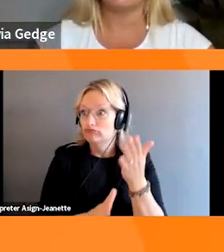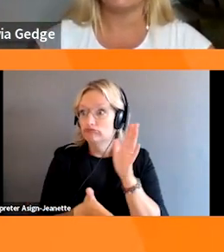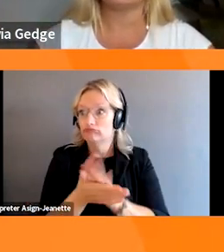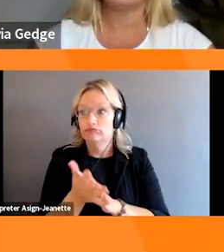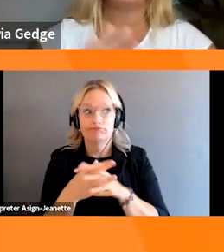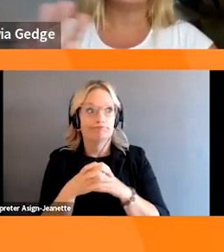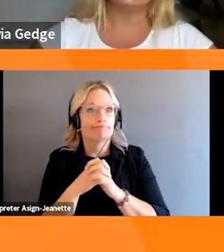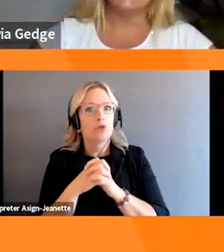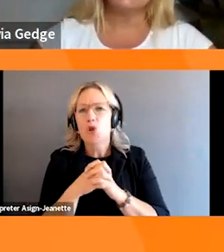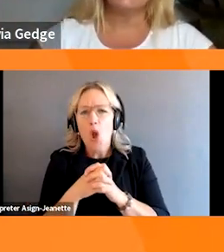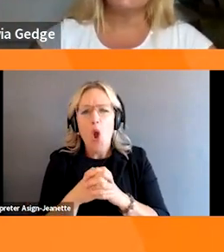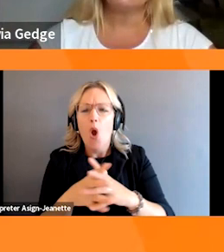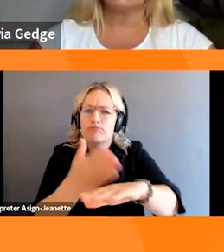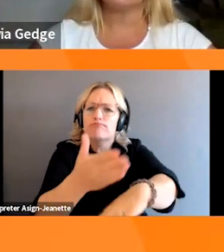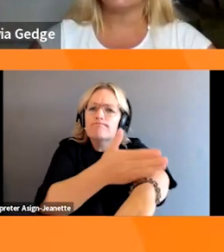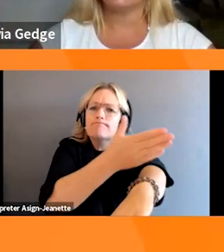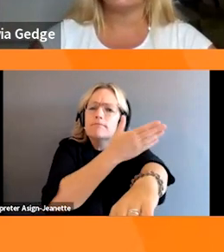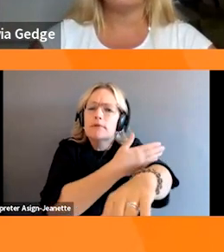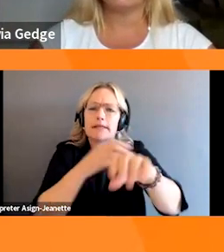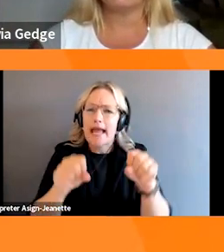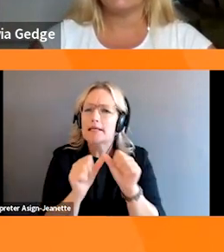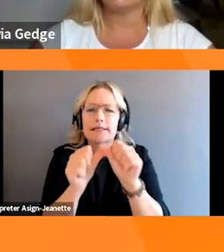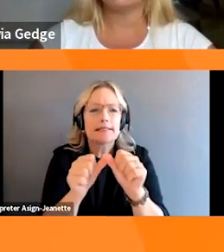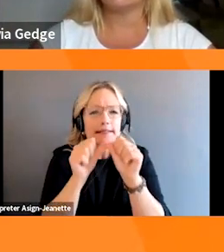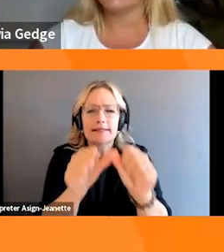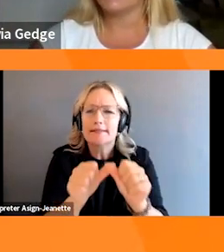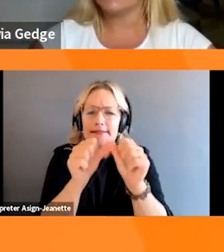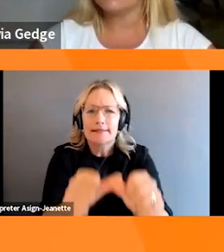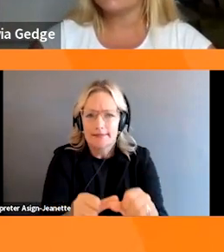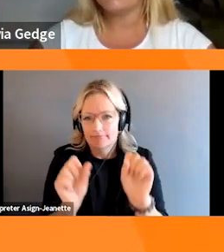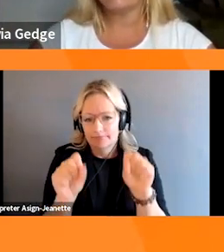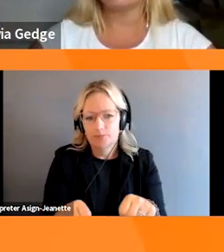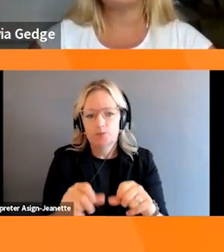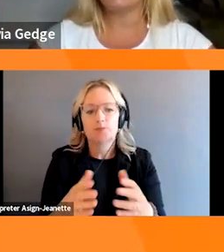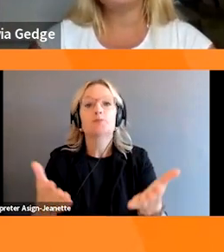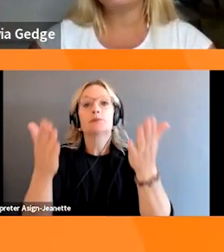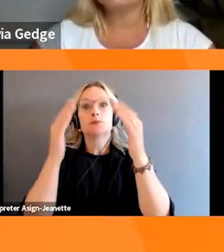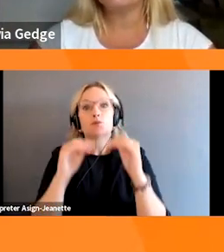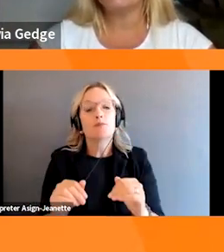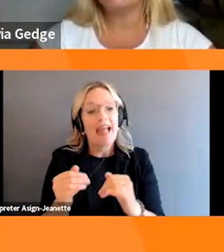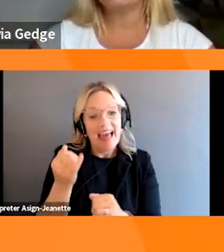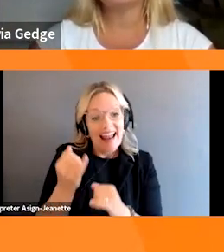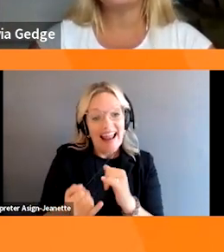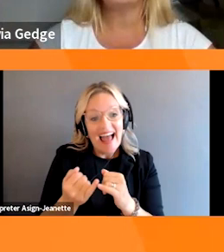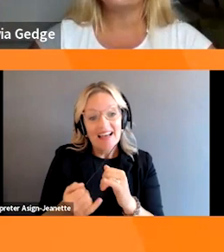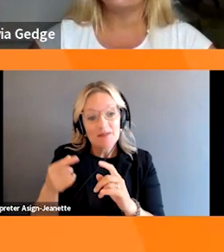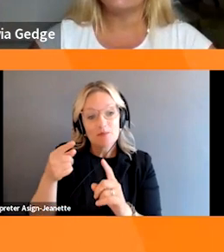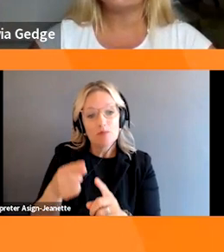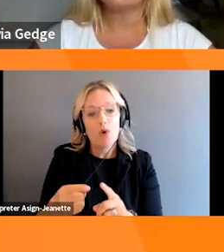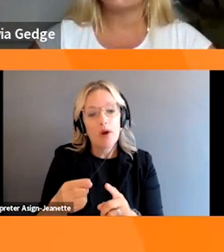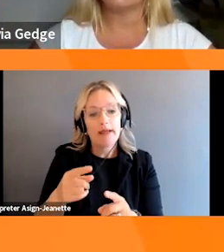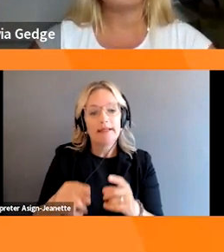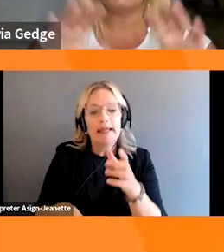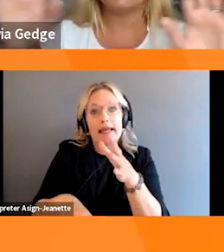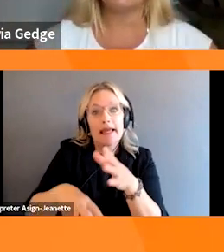adding impact. And the last piece is external verification and assurance. Probably most of you don't need to do